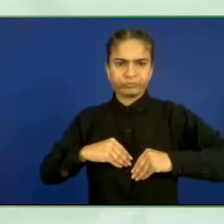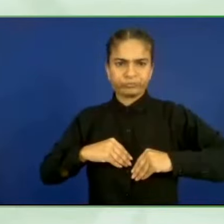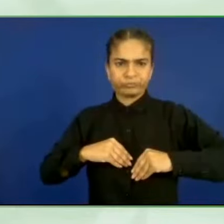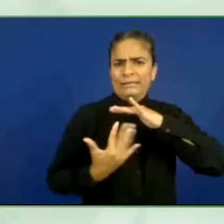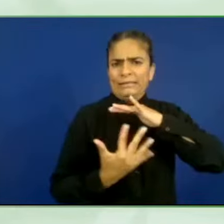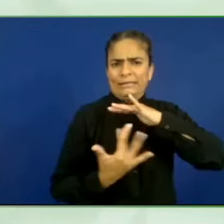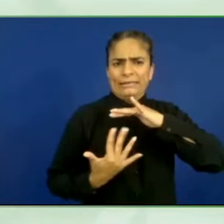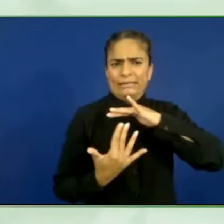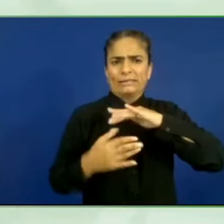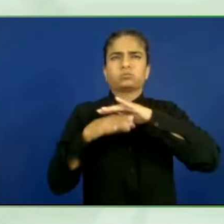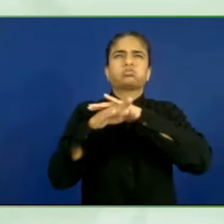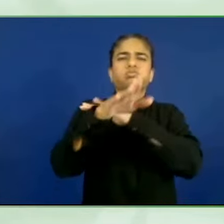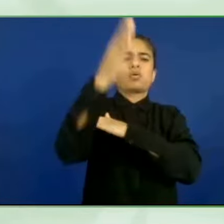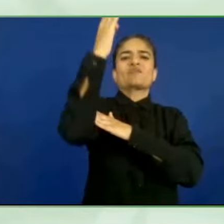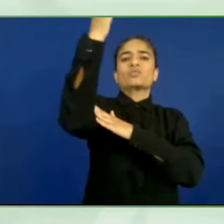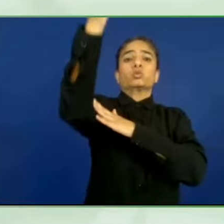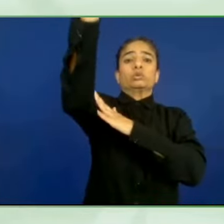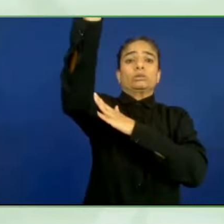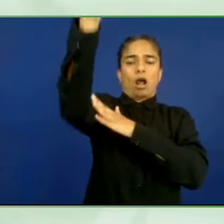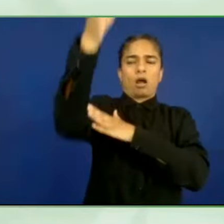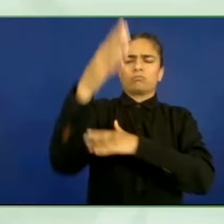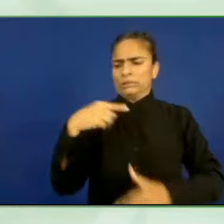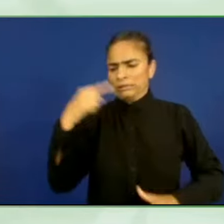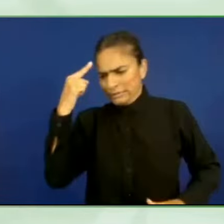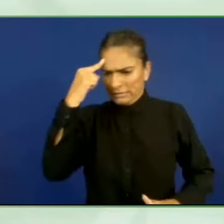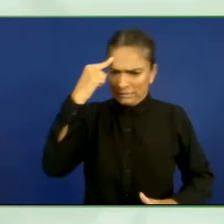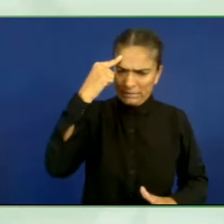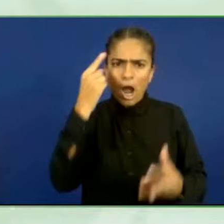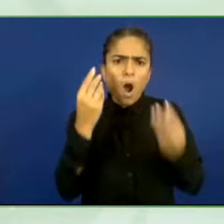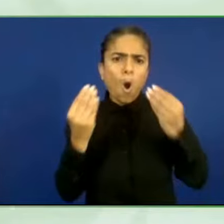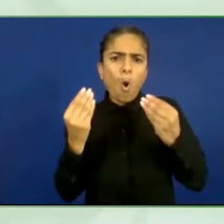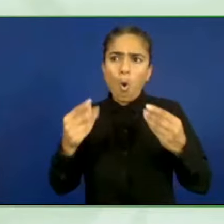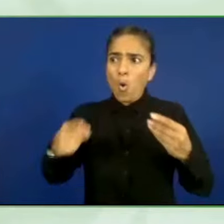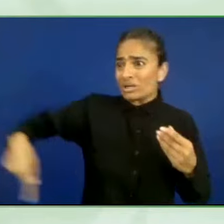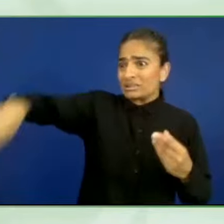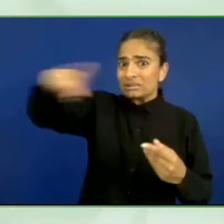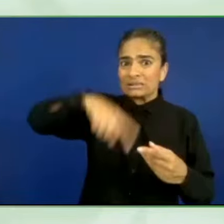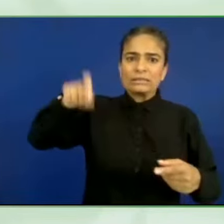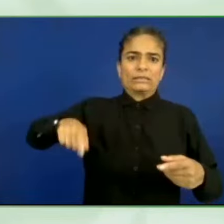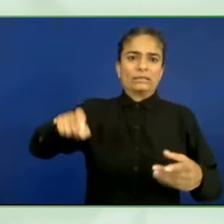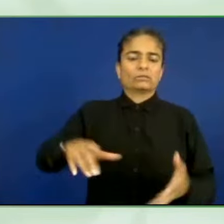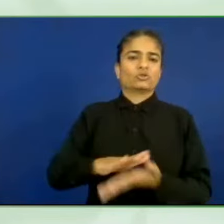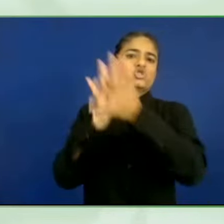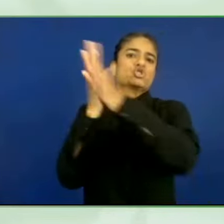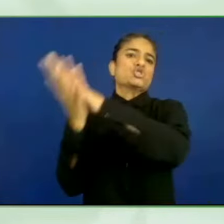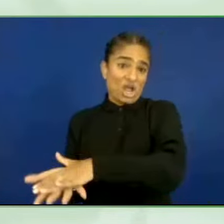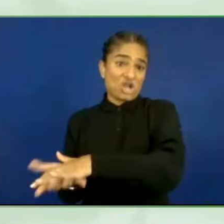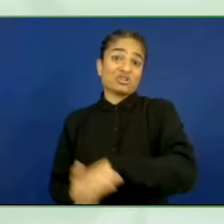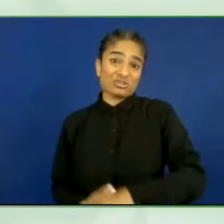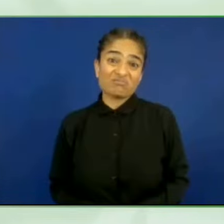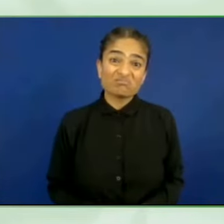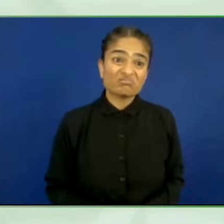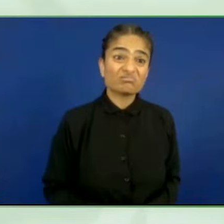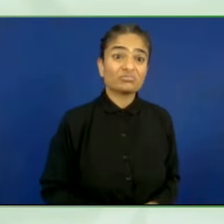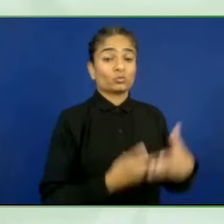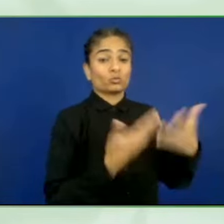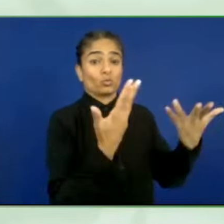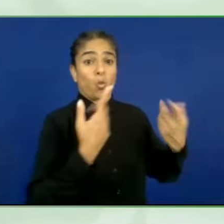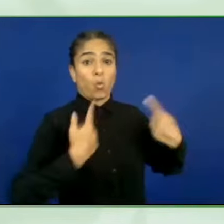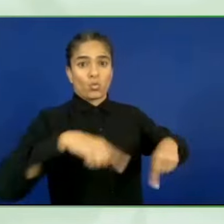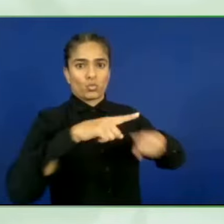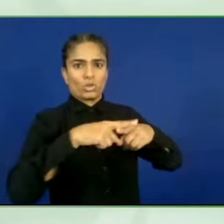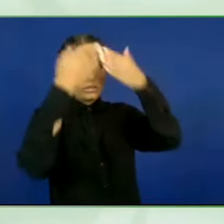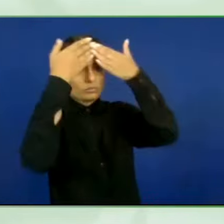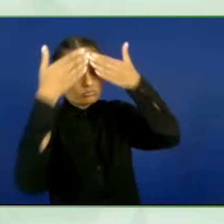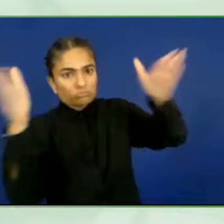this co-created space. So do you want to say anything about the research side of things, Amy, before